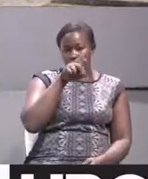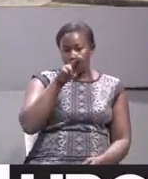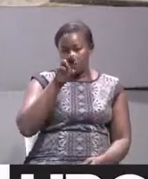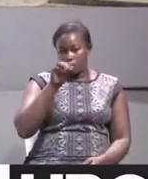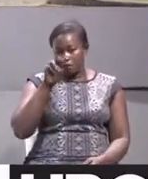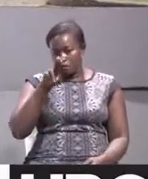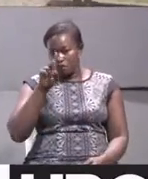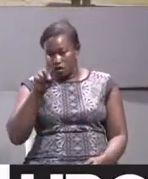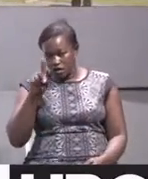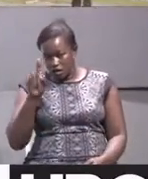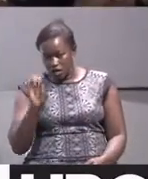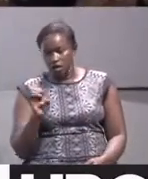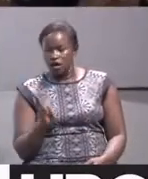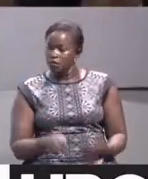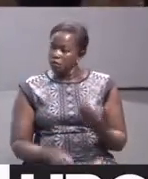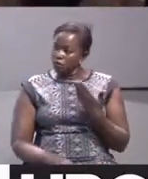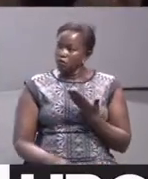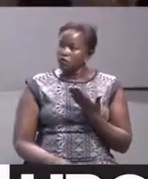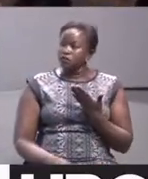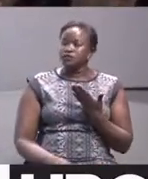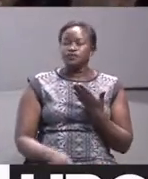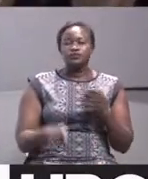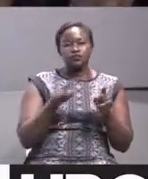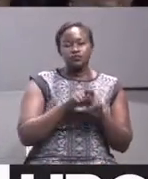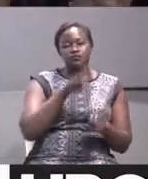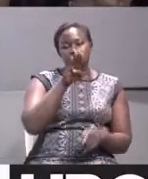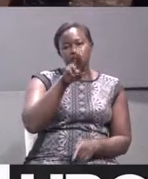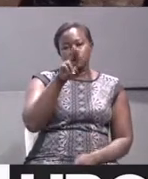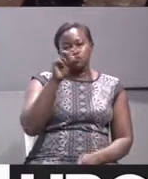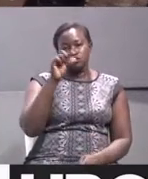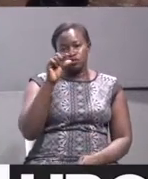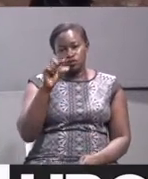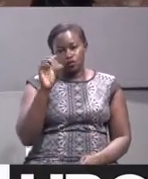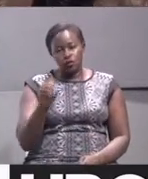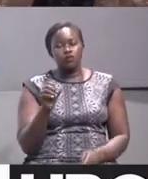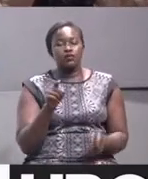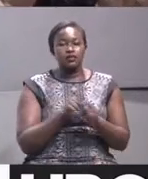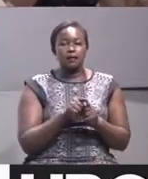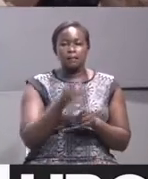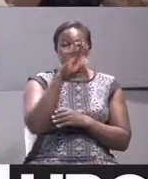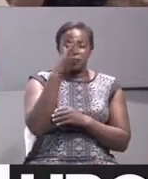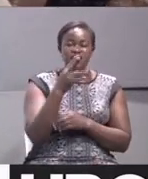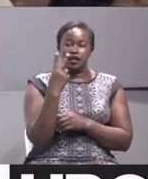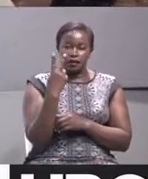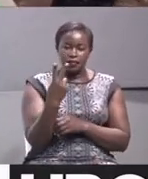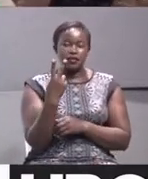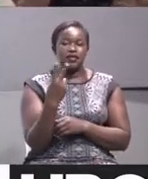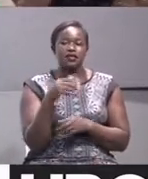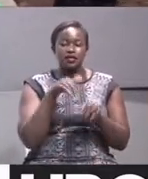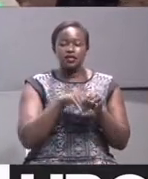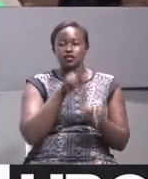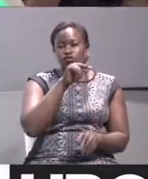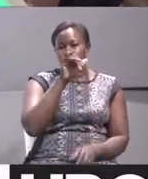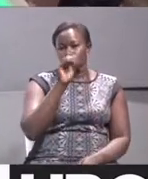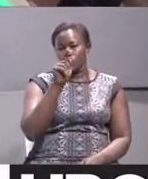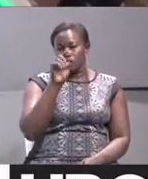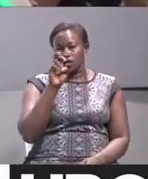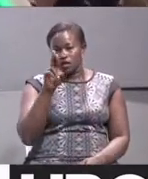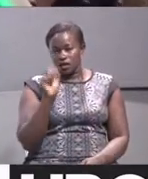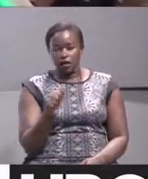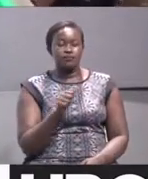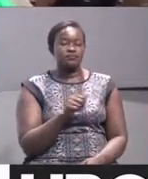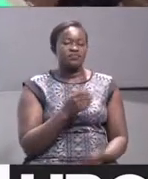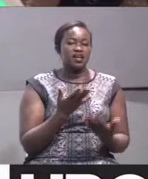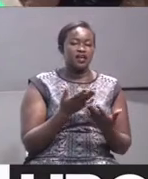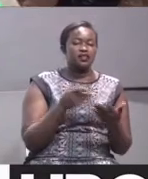Scheme in Chazanga, Bugo Irrigation Scheme and Mitiabiri Irrigation Scheme in Chotera, Chamuhanga